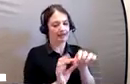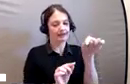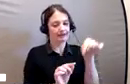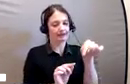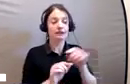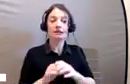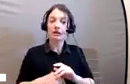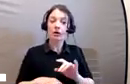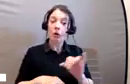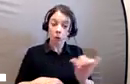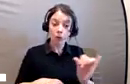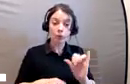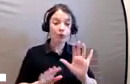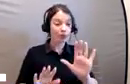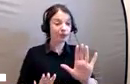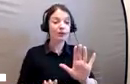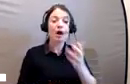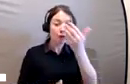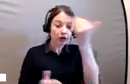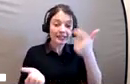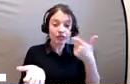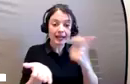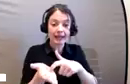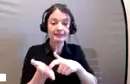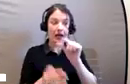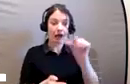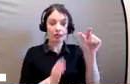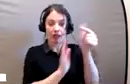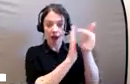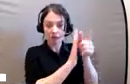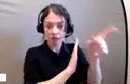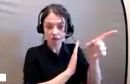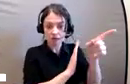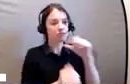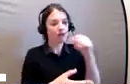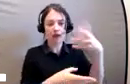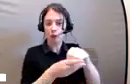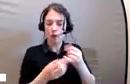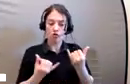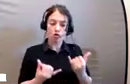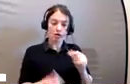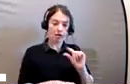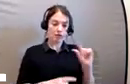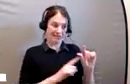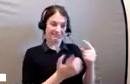the impact of government legislation and the current government discussions